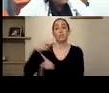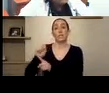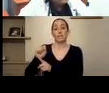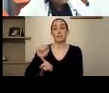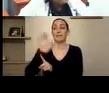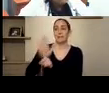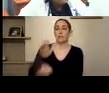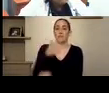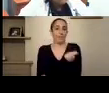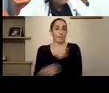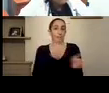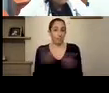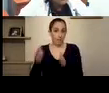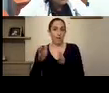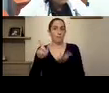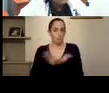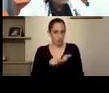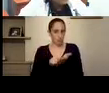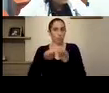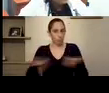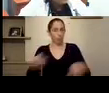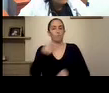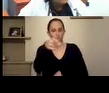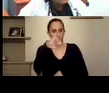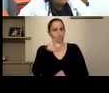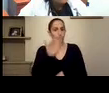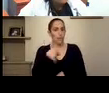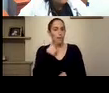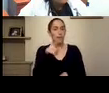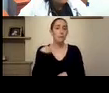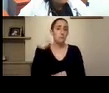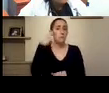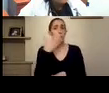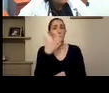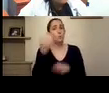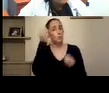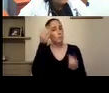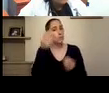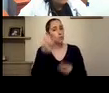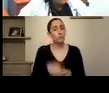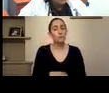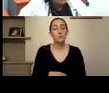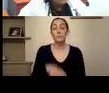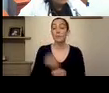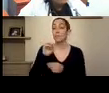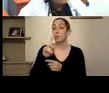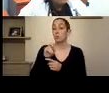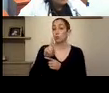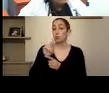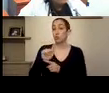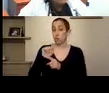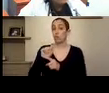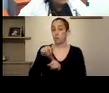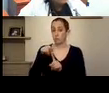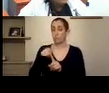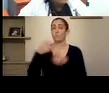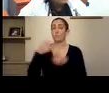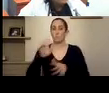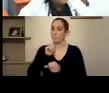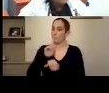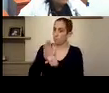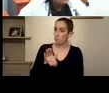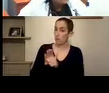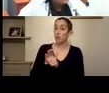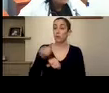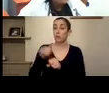it's pretty good information. And so Moderna has promised that at the end of the year,